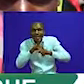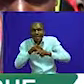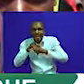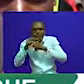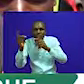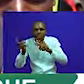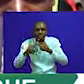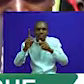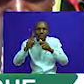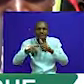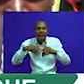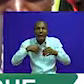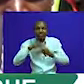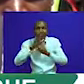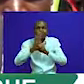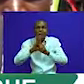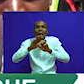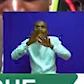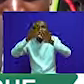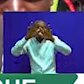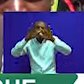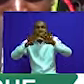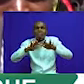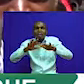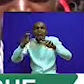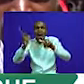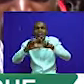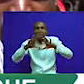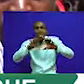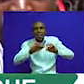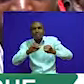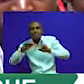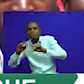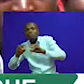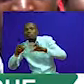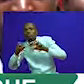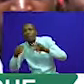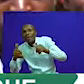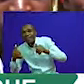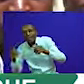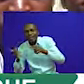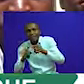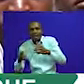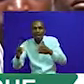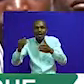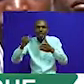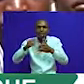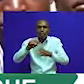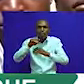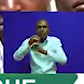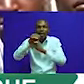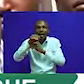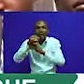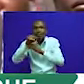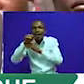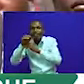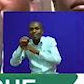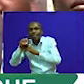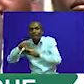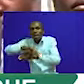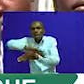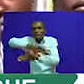there is high levels of rain, they should be able to move to safer grounds. And also we are calling upon